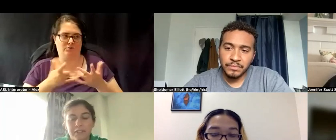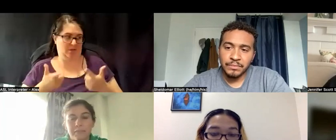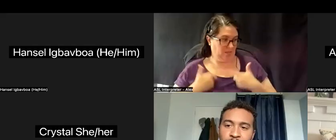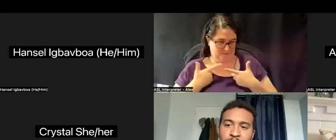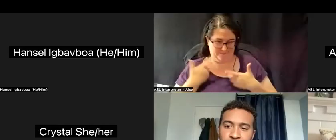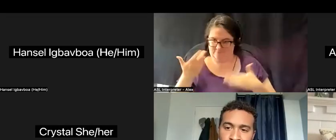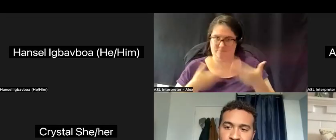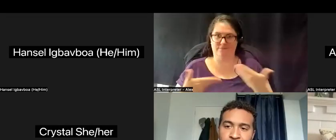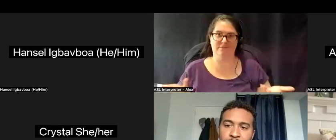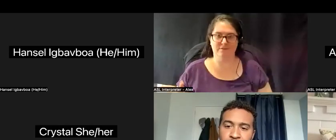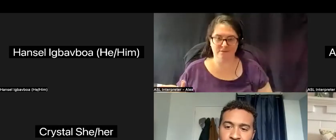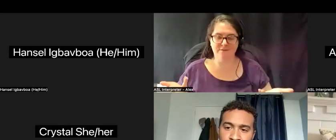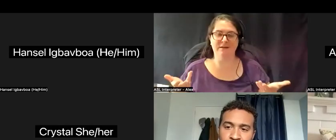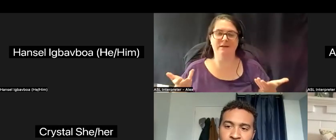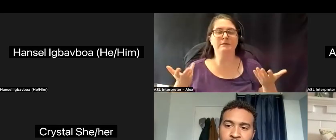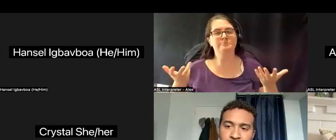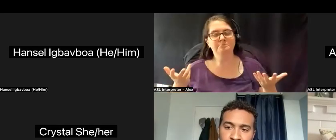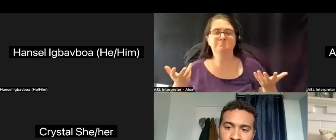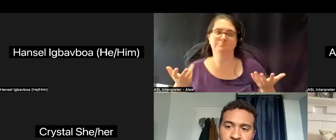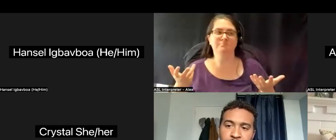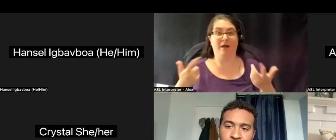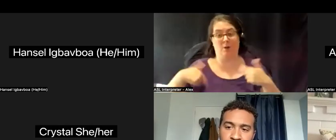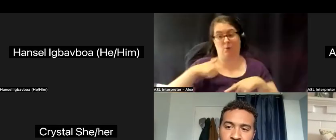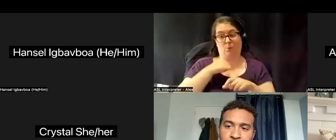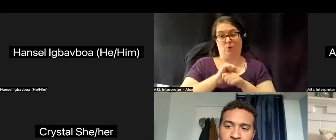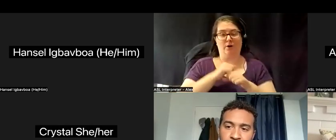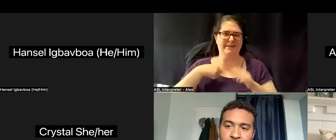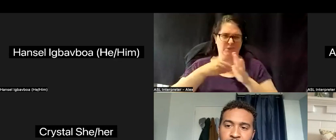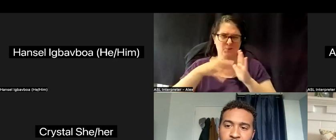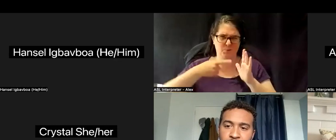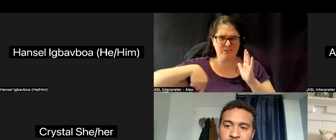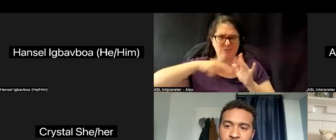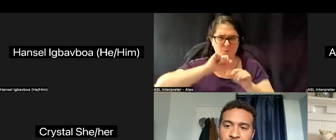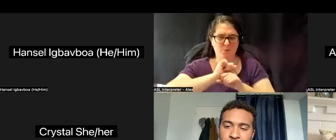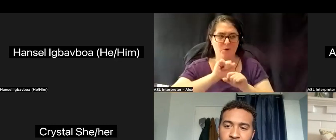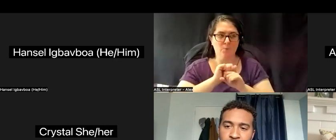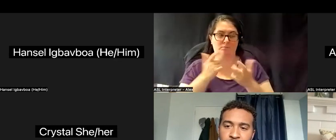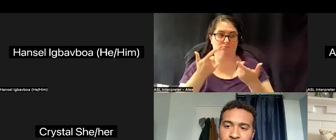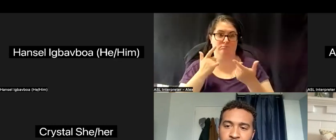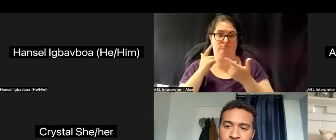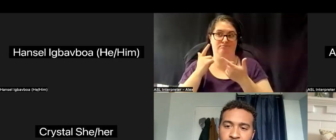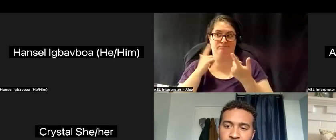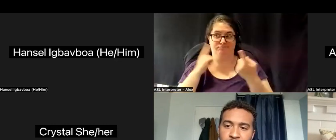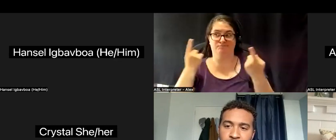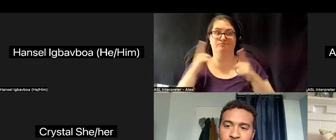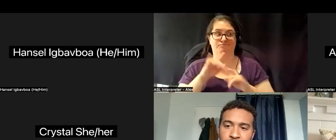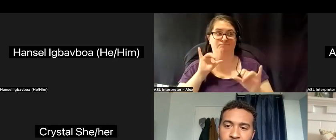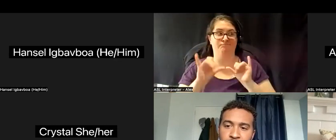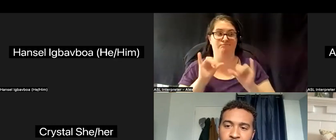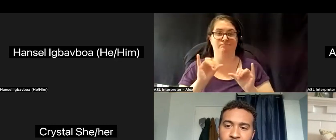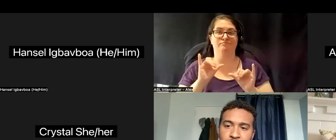have. And, you know, a lot of the work that we do with students is collectively realizing that like so much